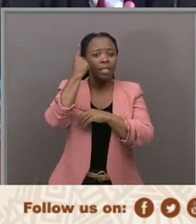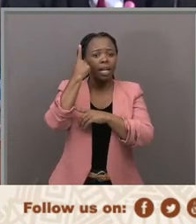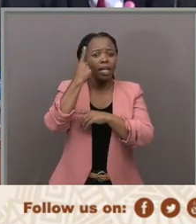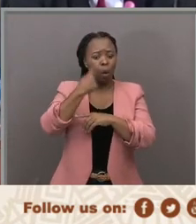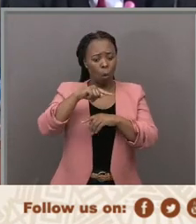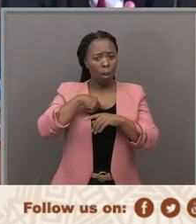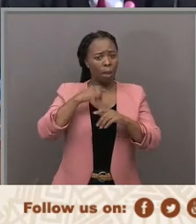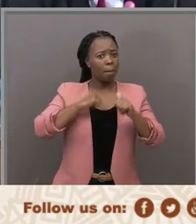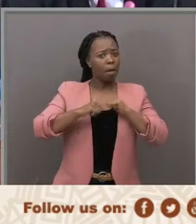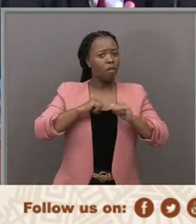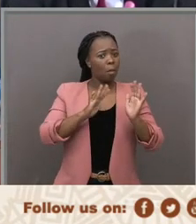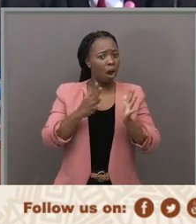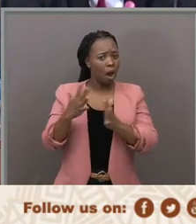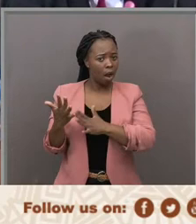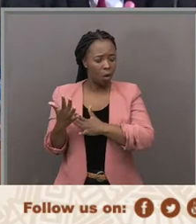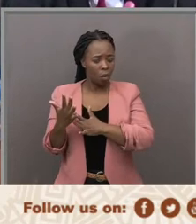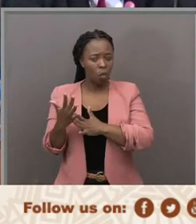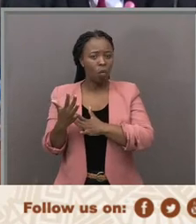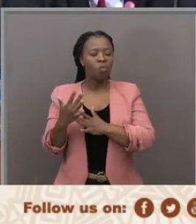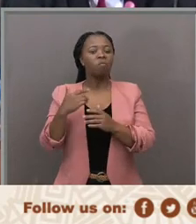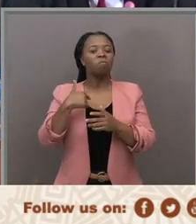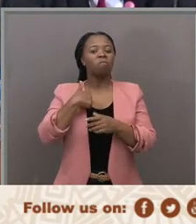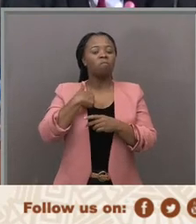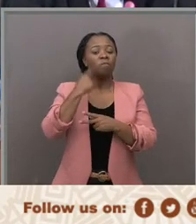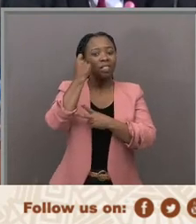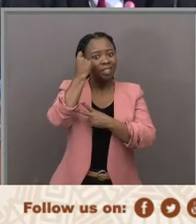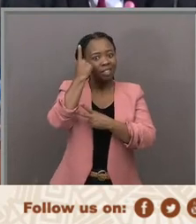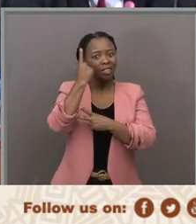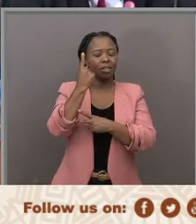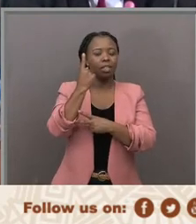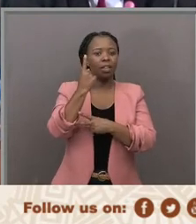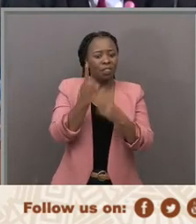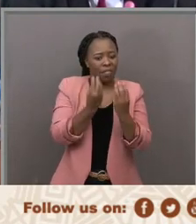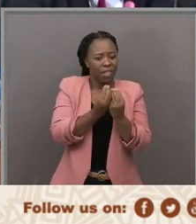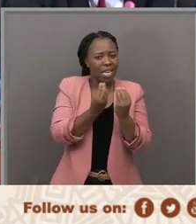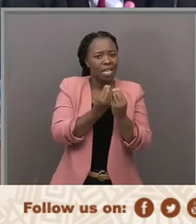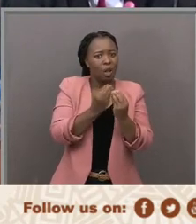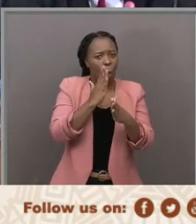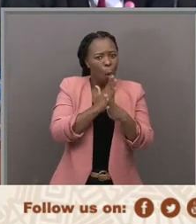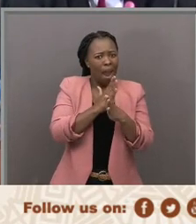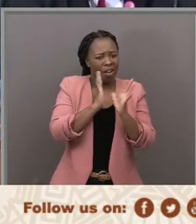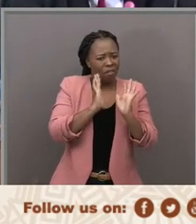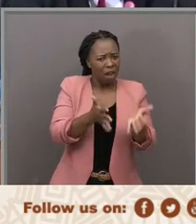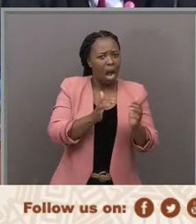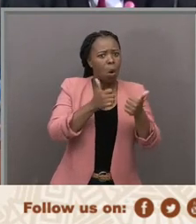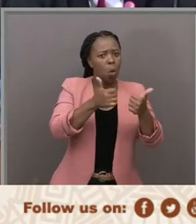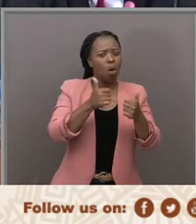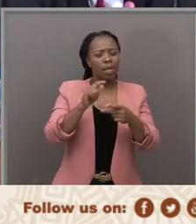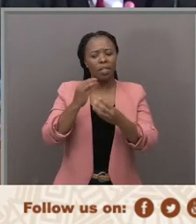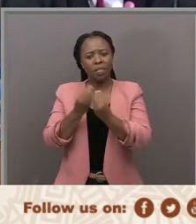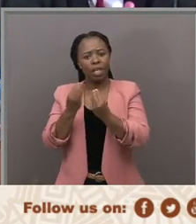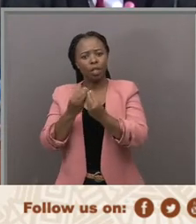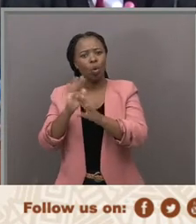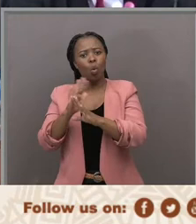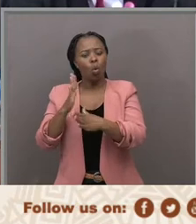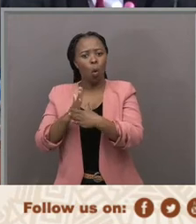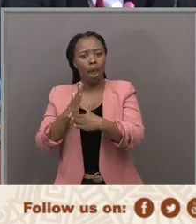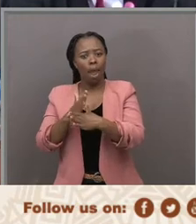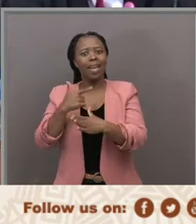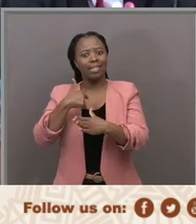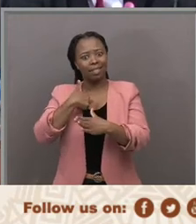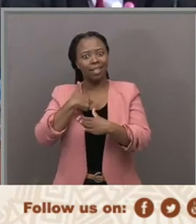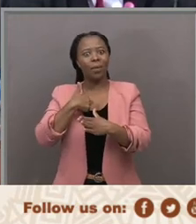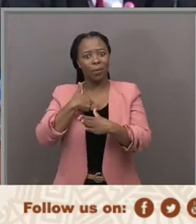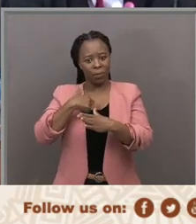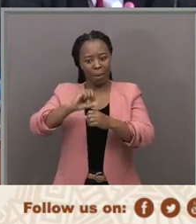performed, when we understand the things that have worked and those that have not worked, we can deal with pandemics better.